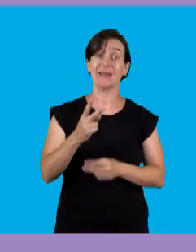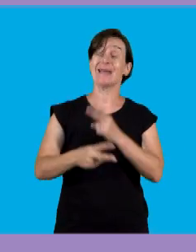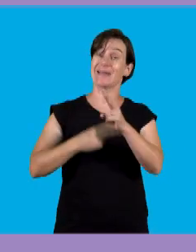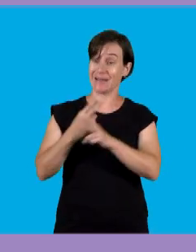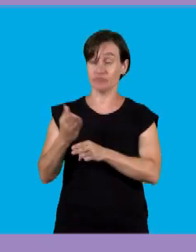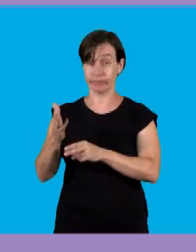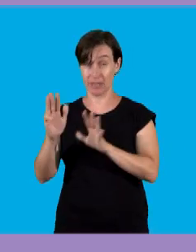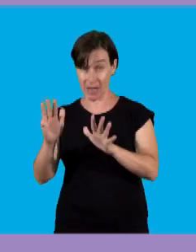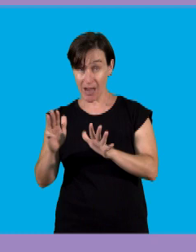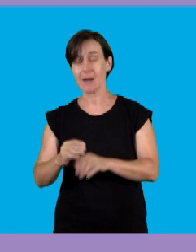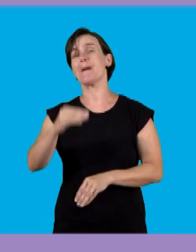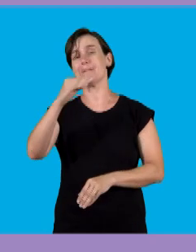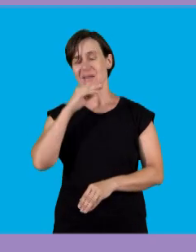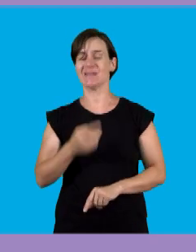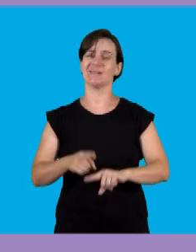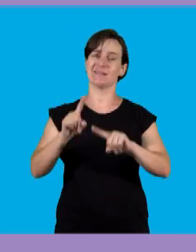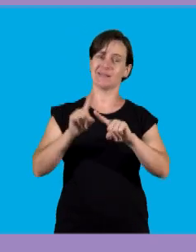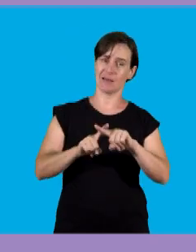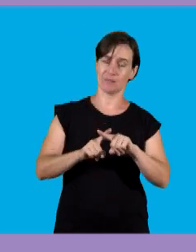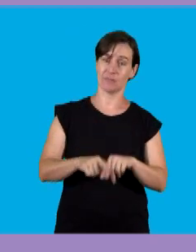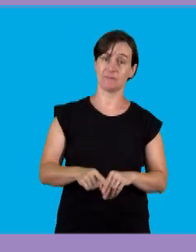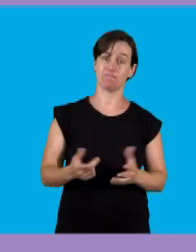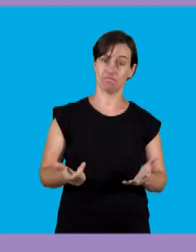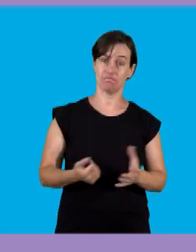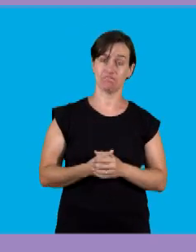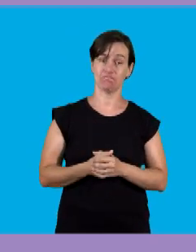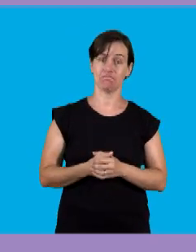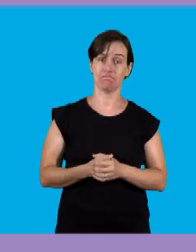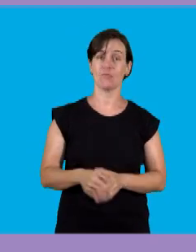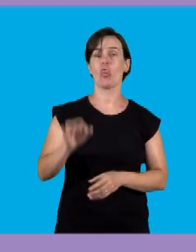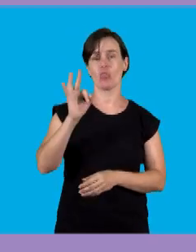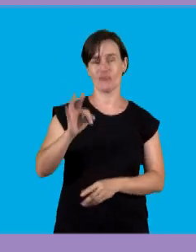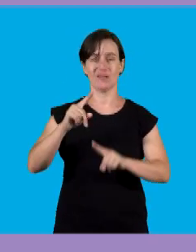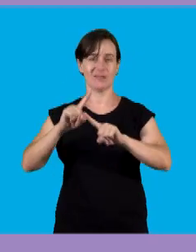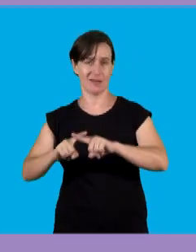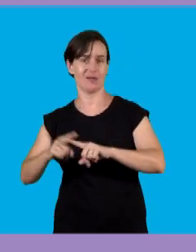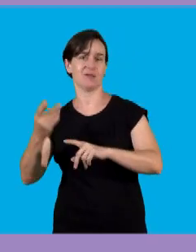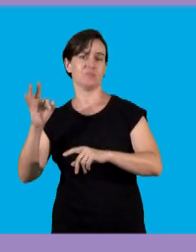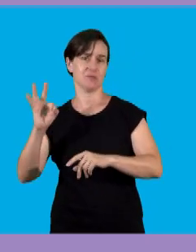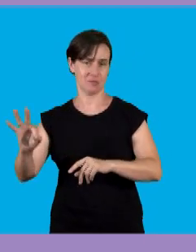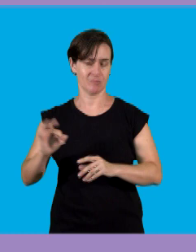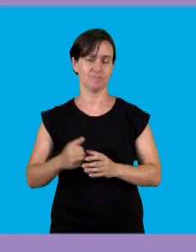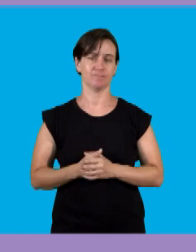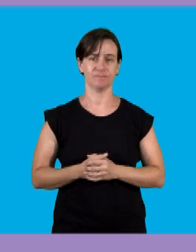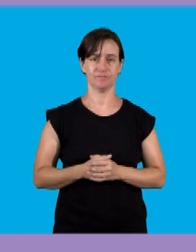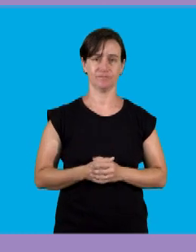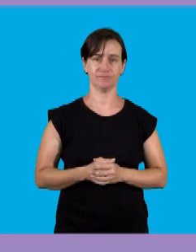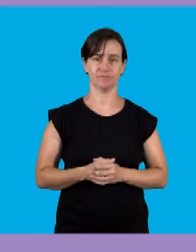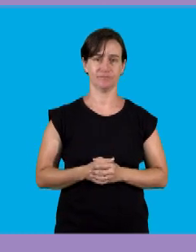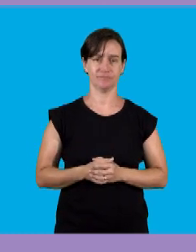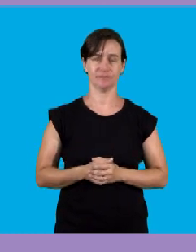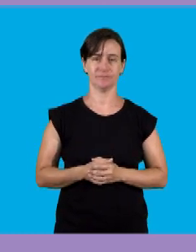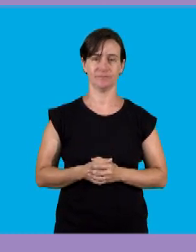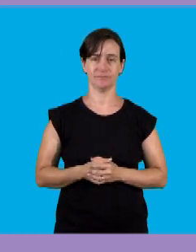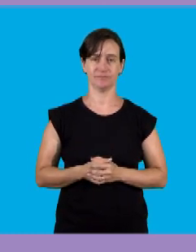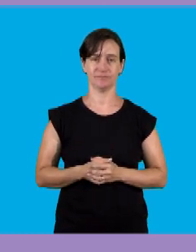there. So that is going to be multiplied by, so that 9 is now represented by 3 multiplied